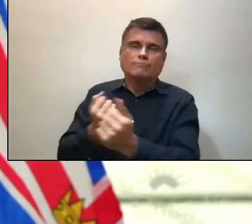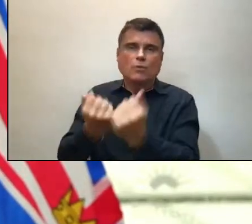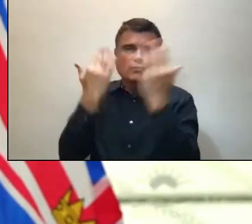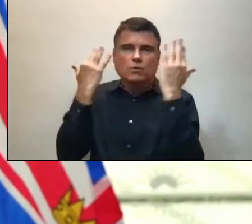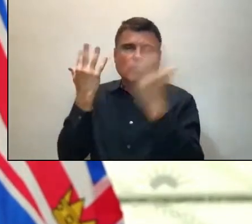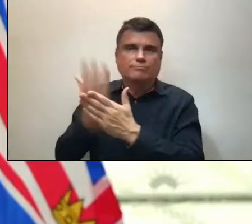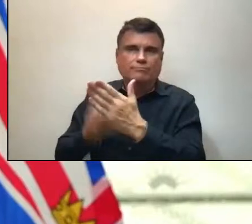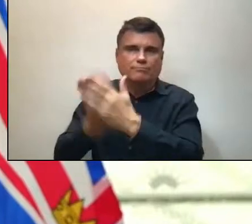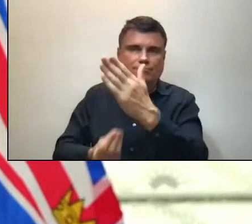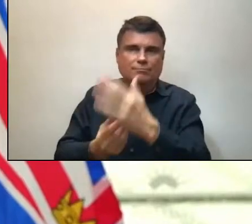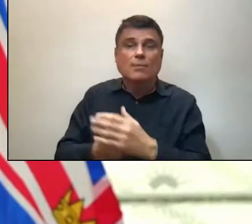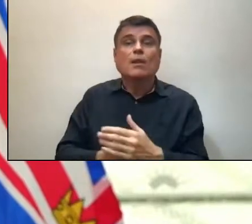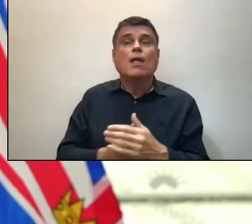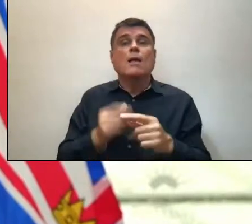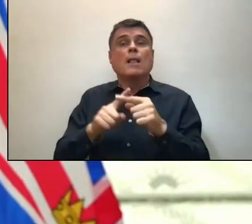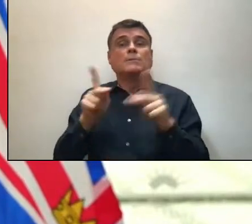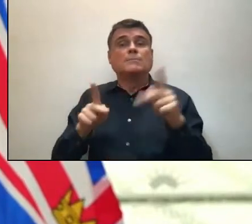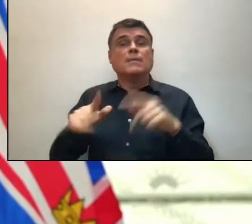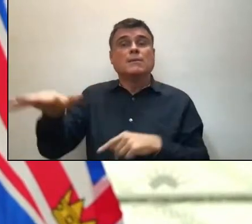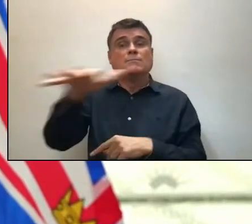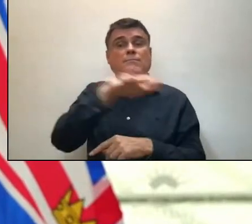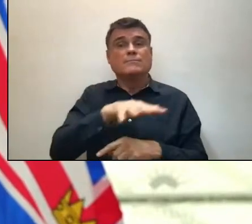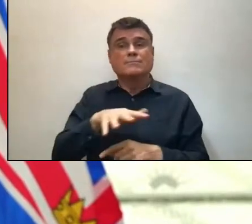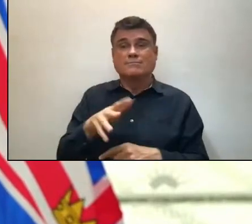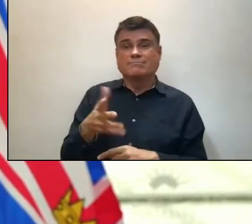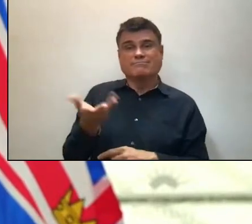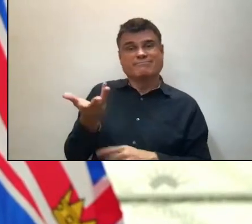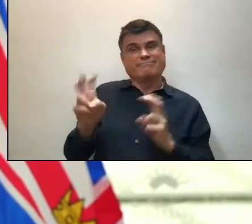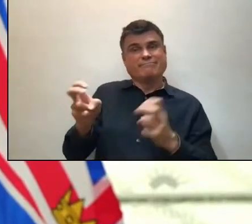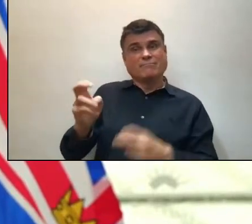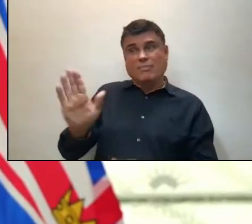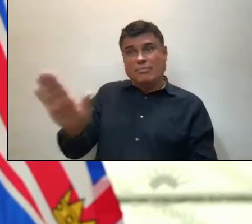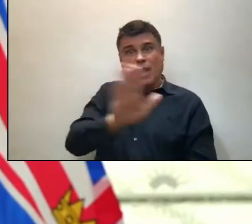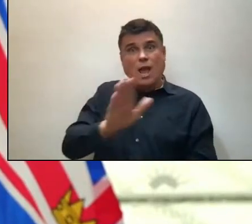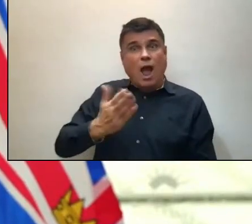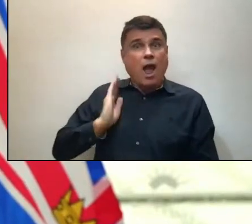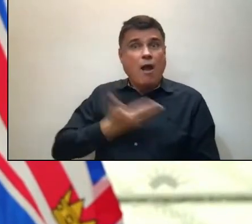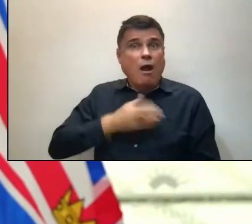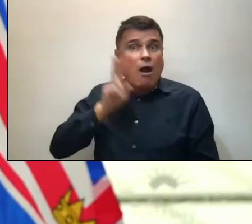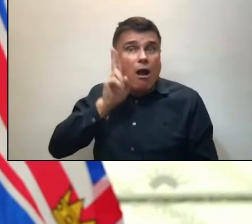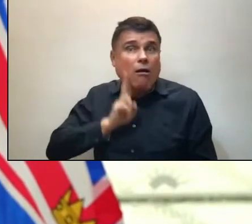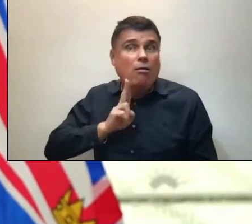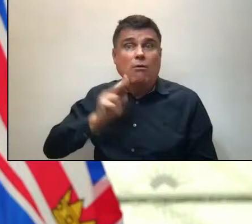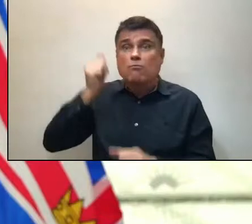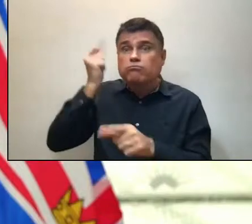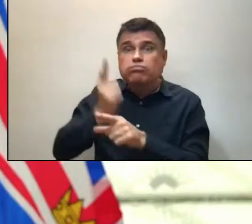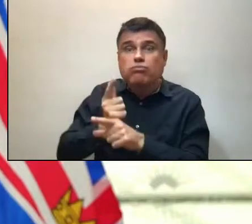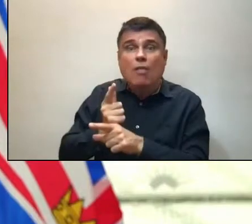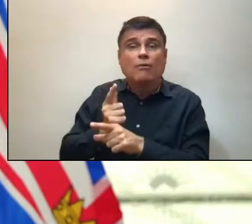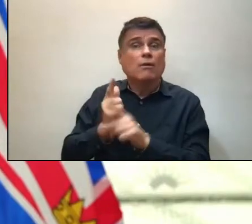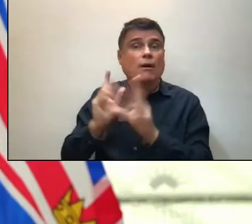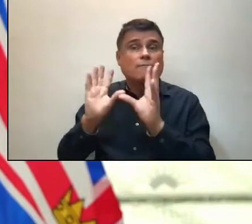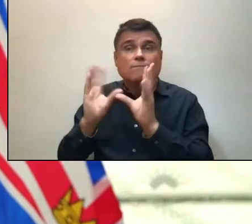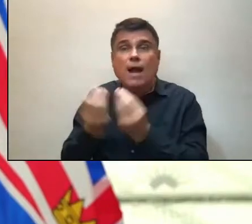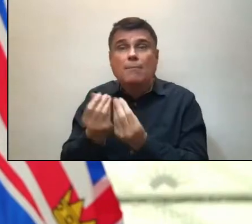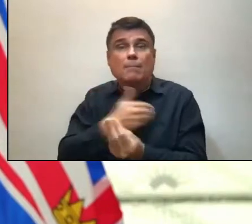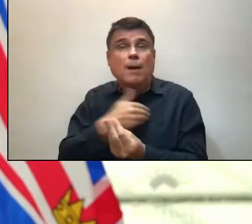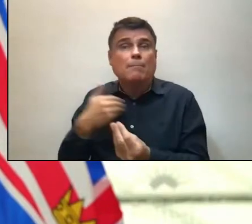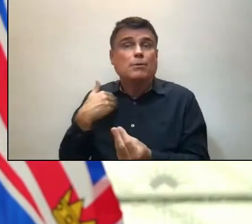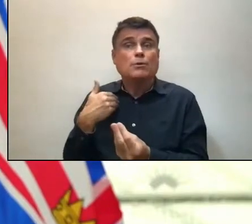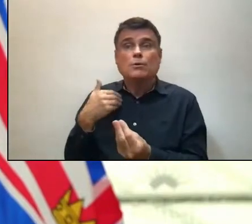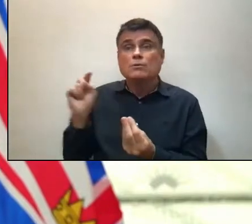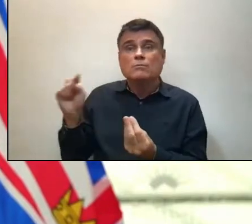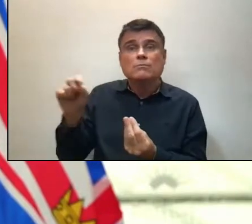uncles, brothers, family members, friends and colleagues, and we mourn with all of our families